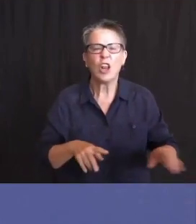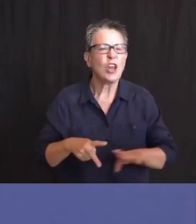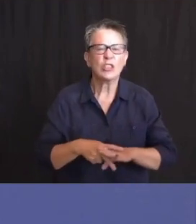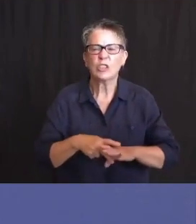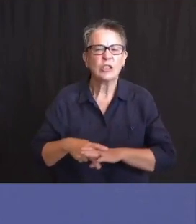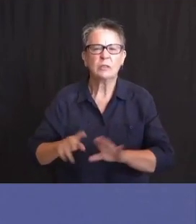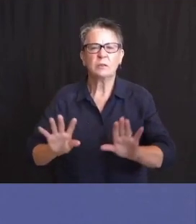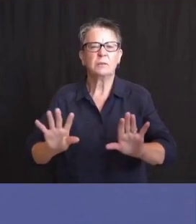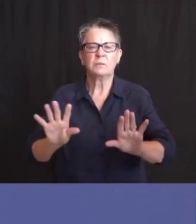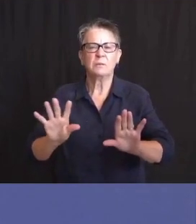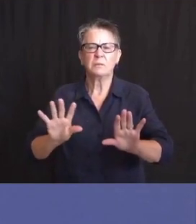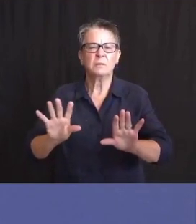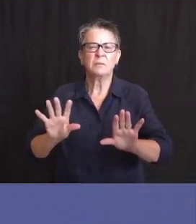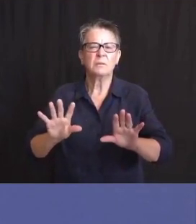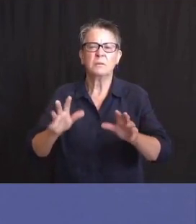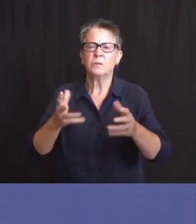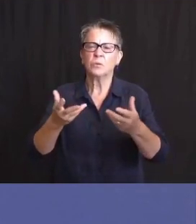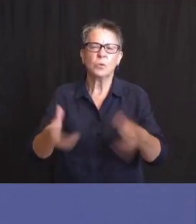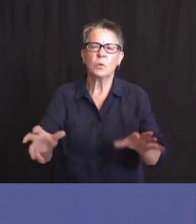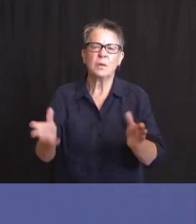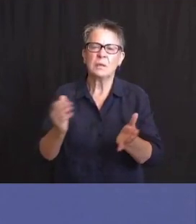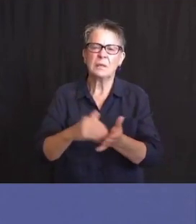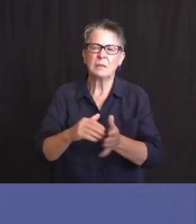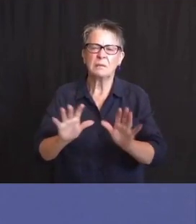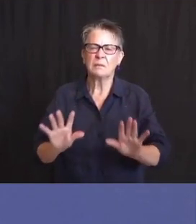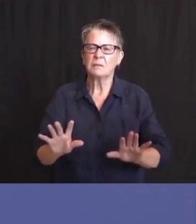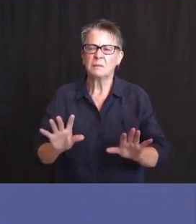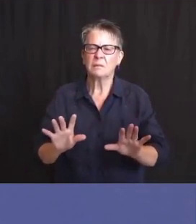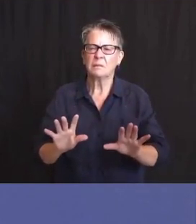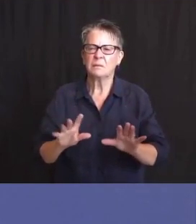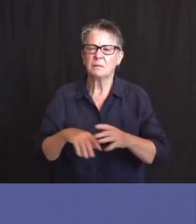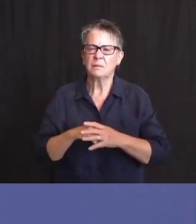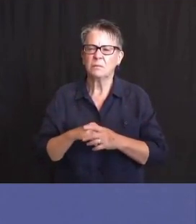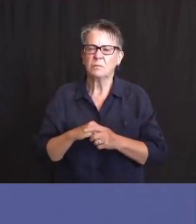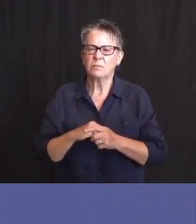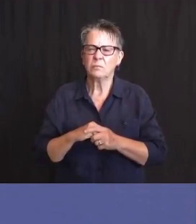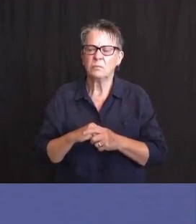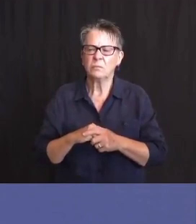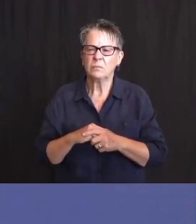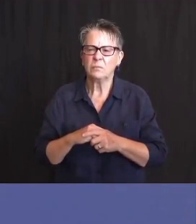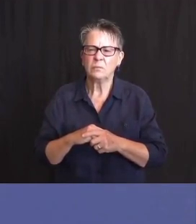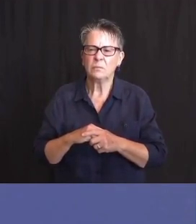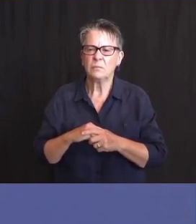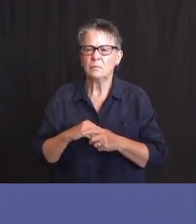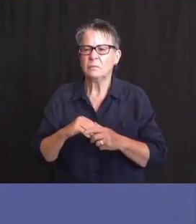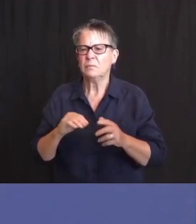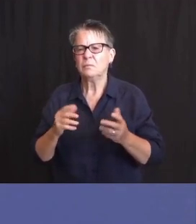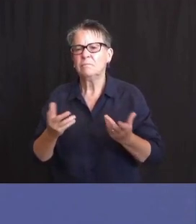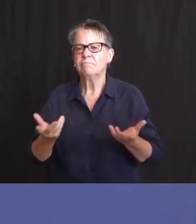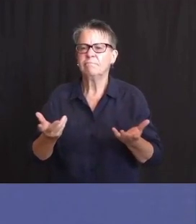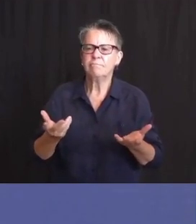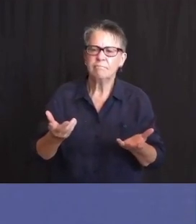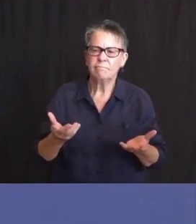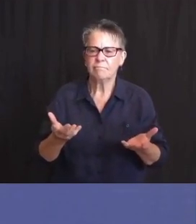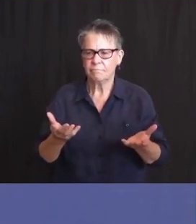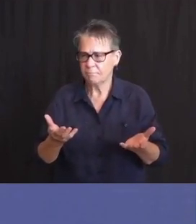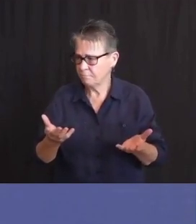our executive order. Or secondly, that on day one following the end of the window, whether you're a renter or